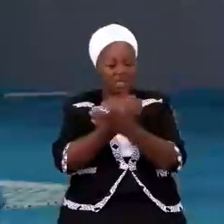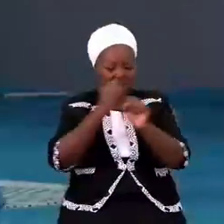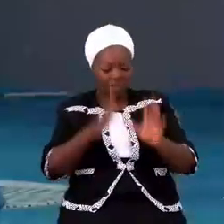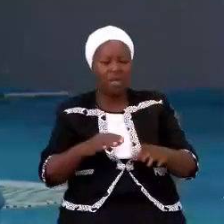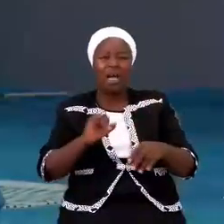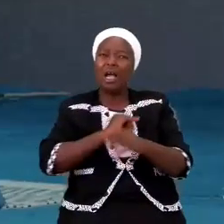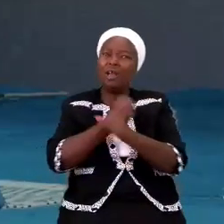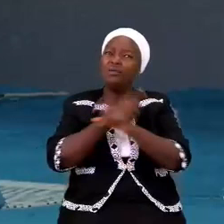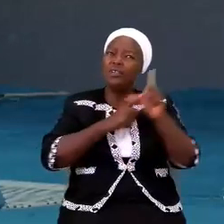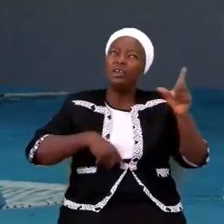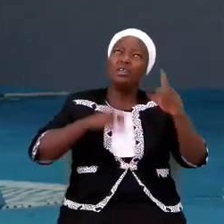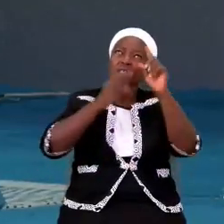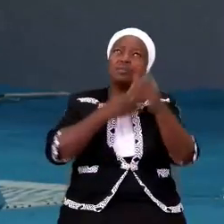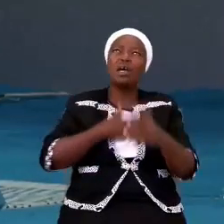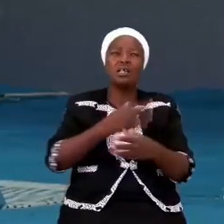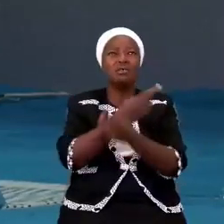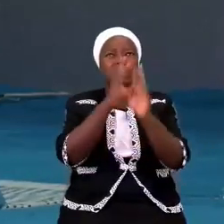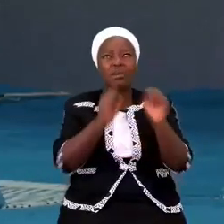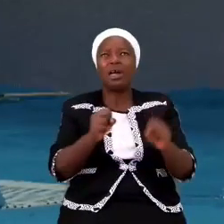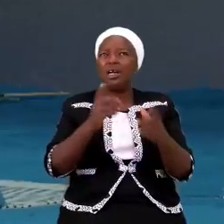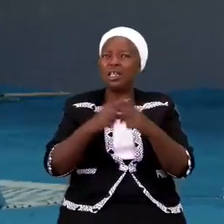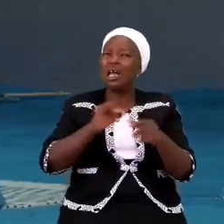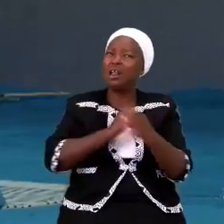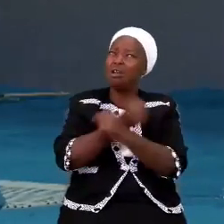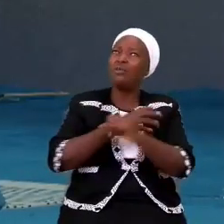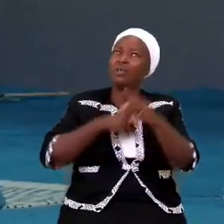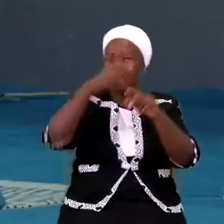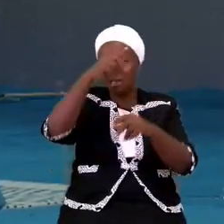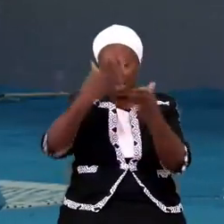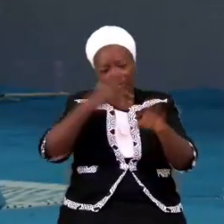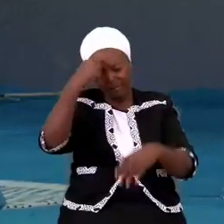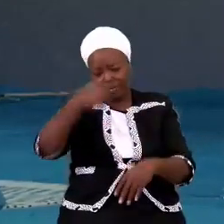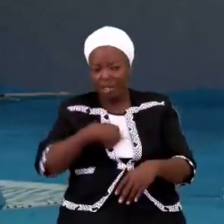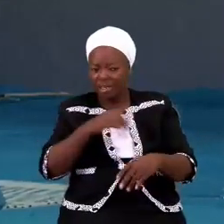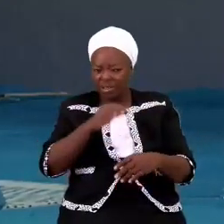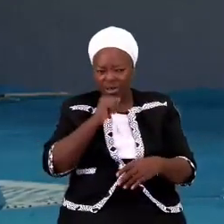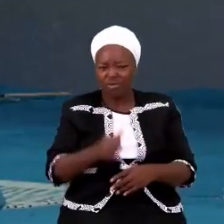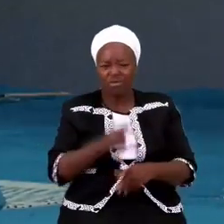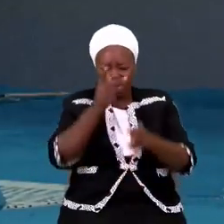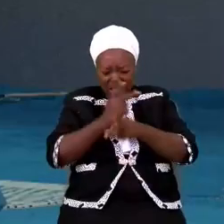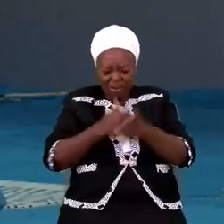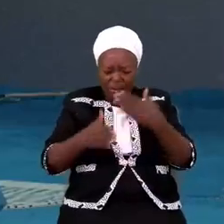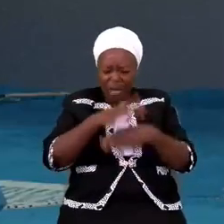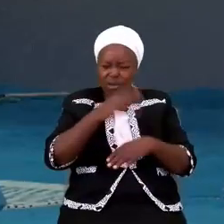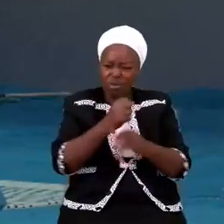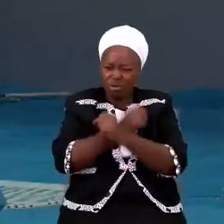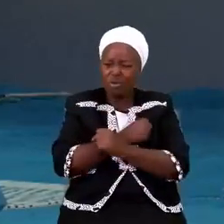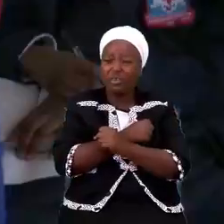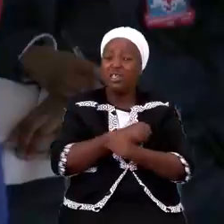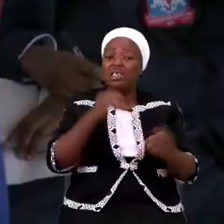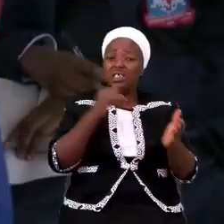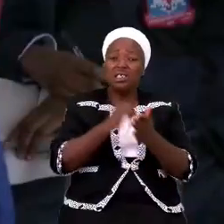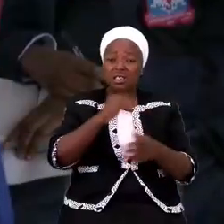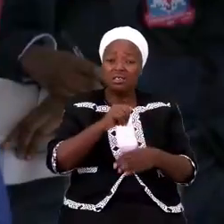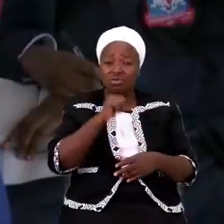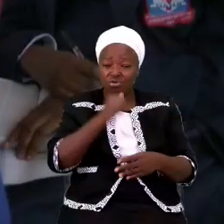hiding your love. It's the unrepressed love in gratitude, because of